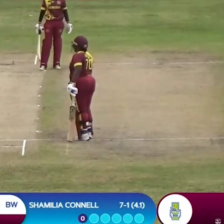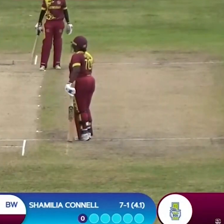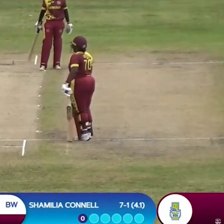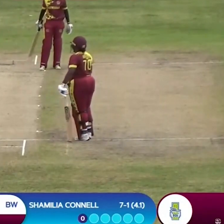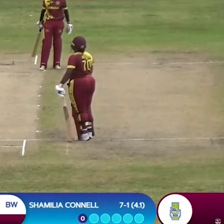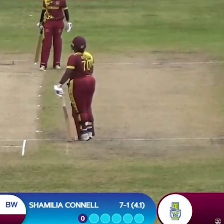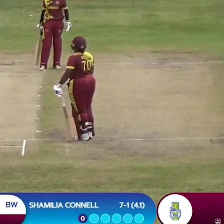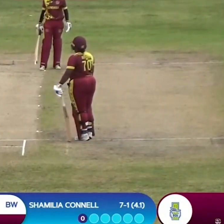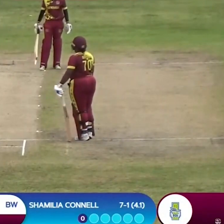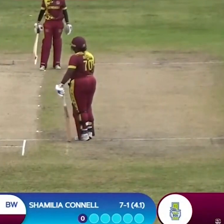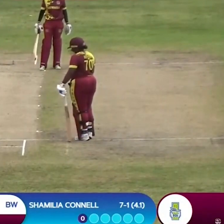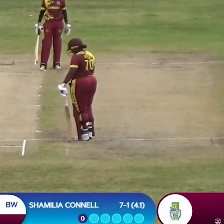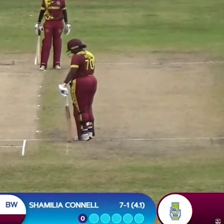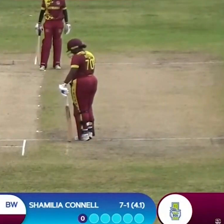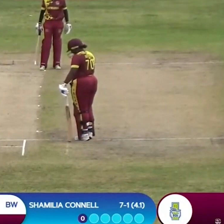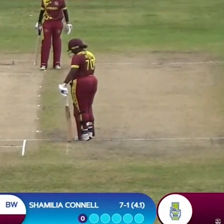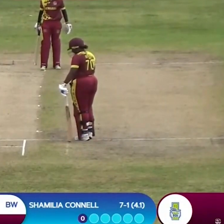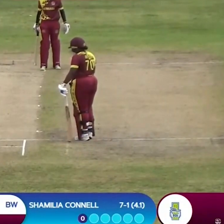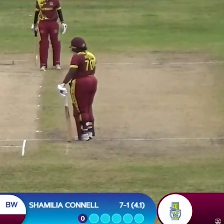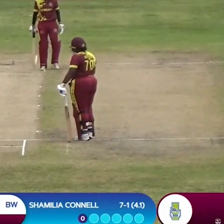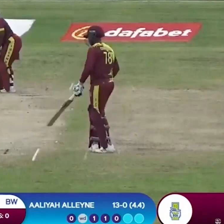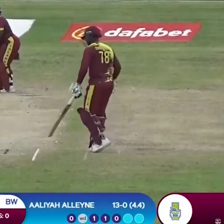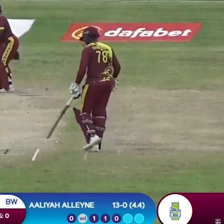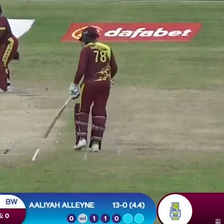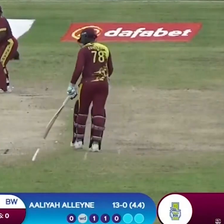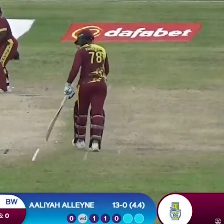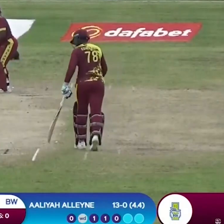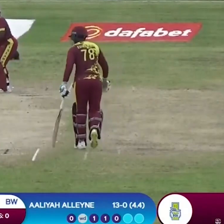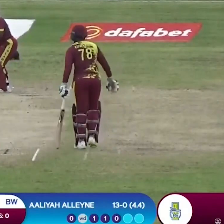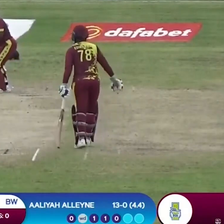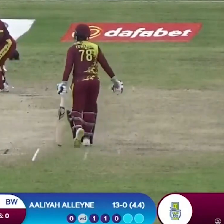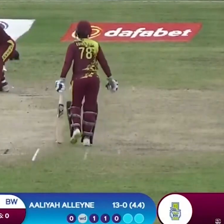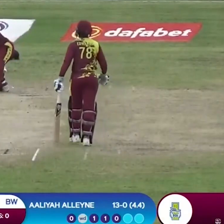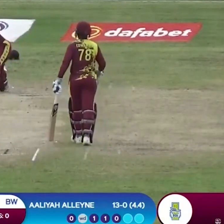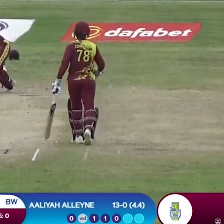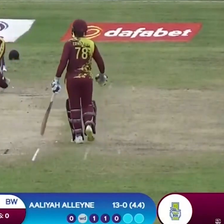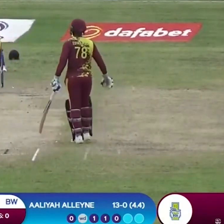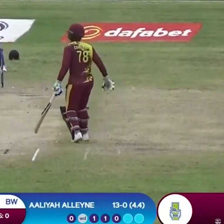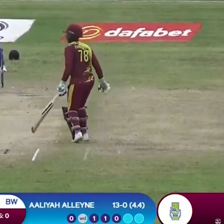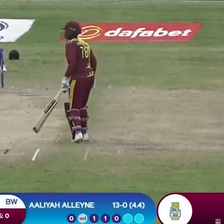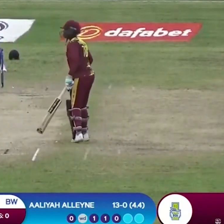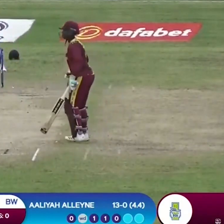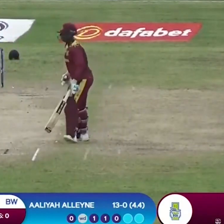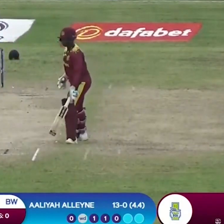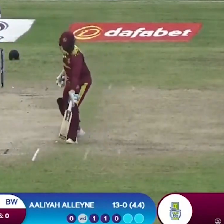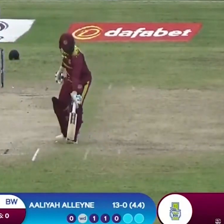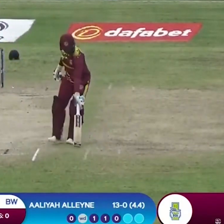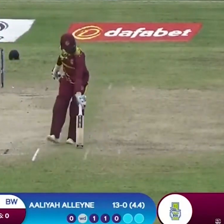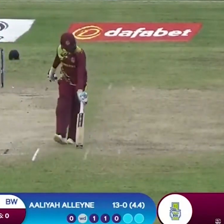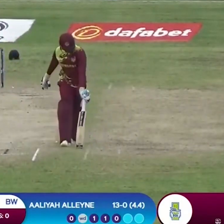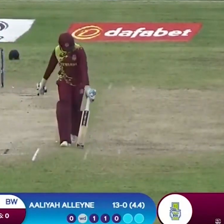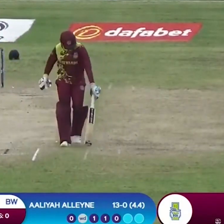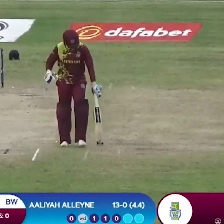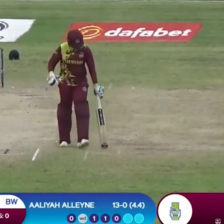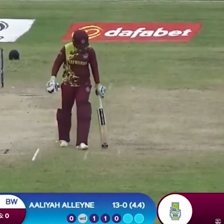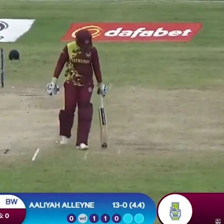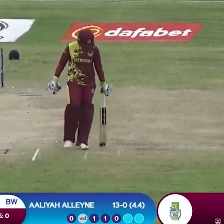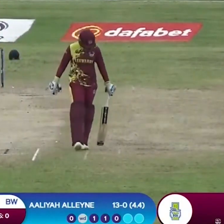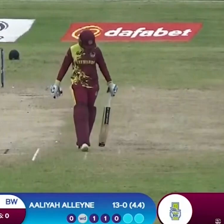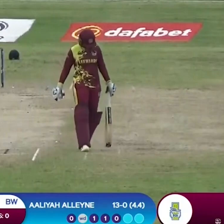goes up, and she's on her way. Losing the plot a bit. Drives in there back to the bowler